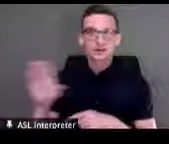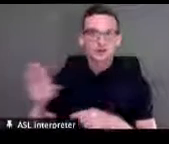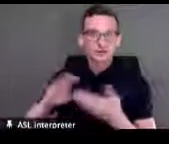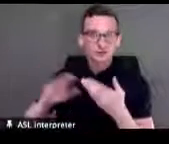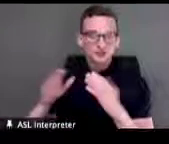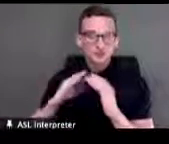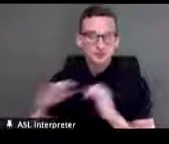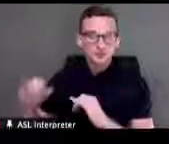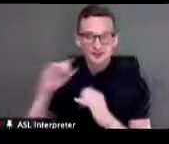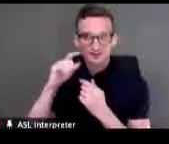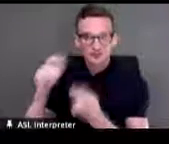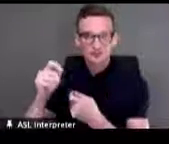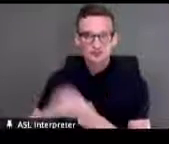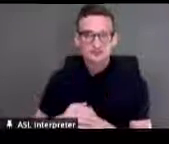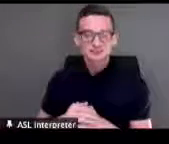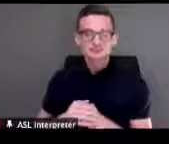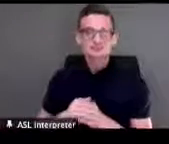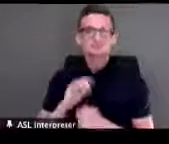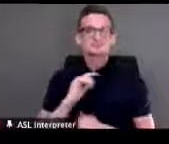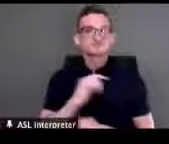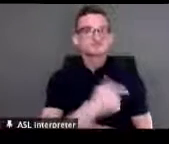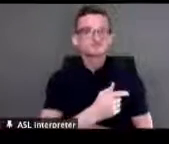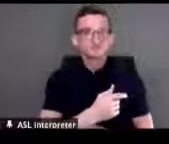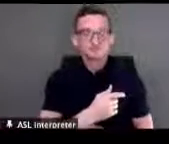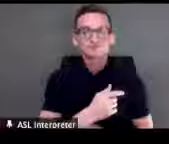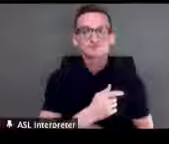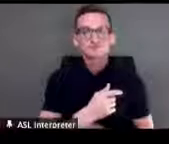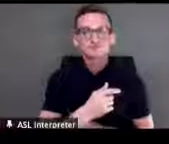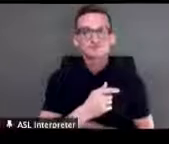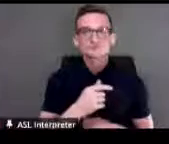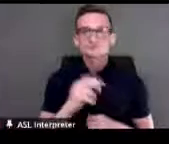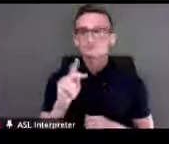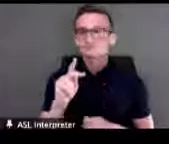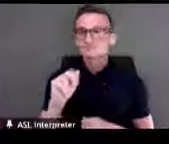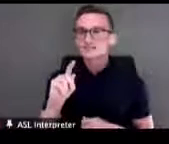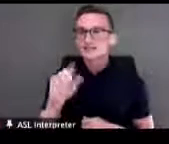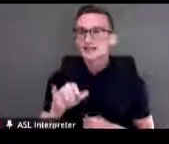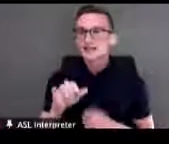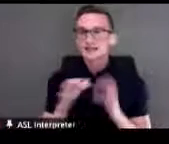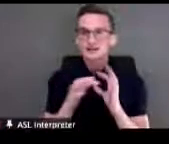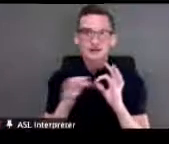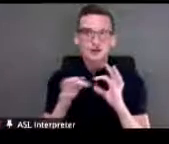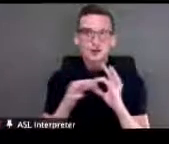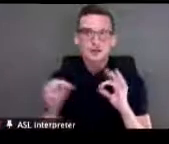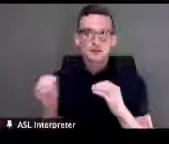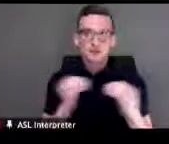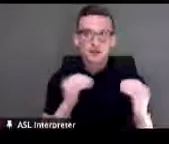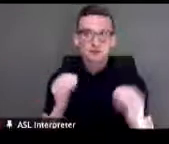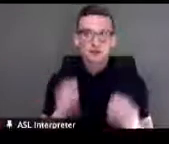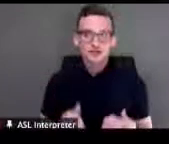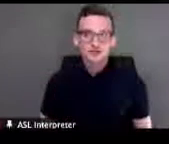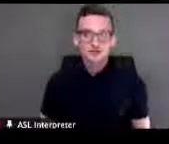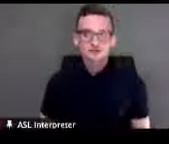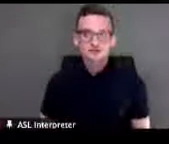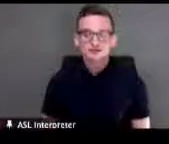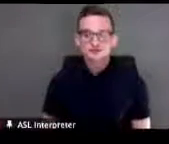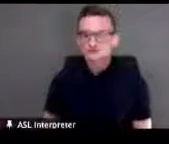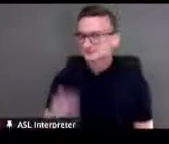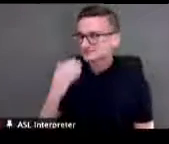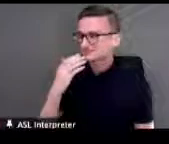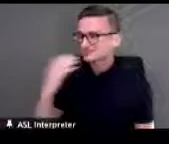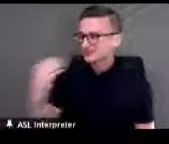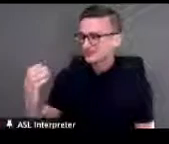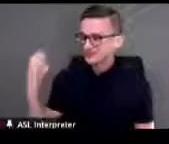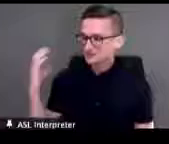interest. And I will turn this over to our Katie, to our comment moderator. Thank you so